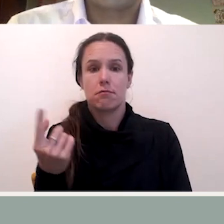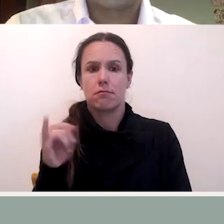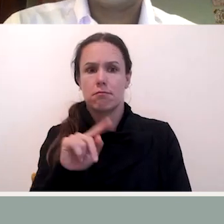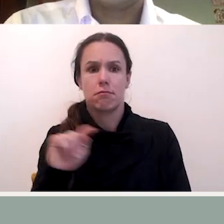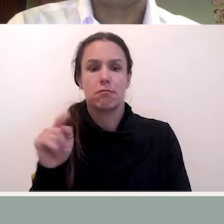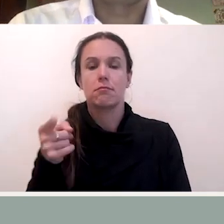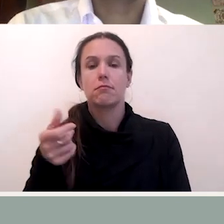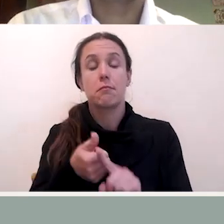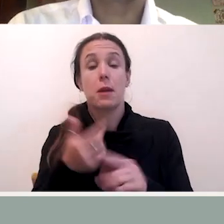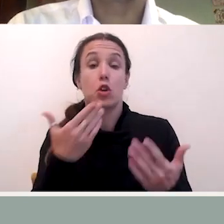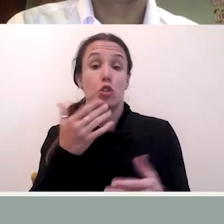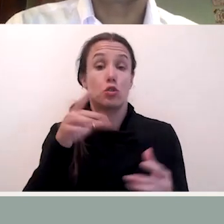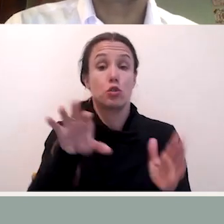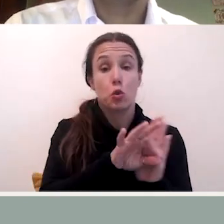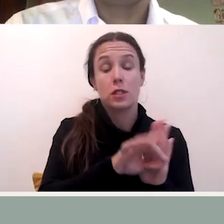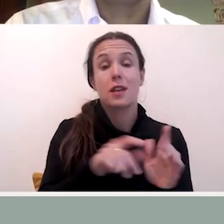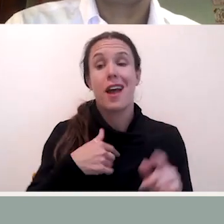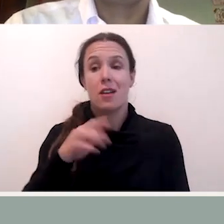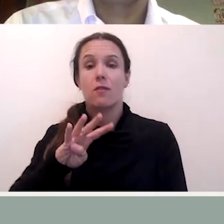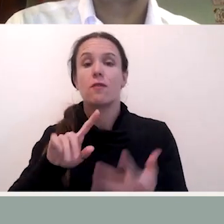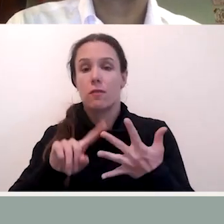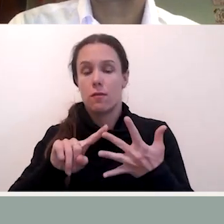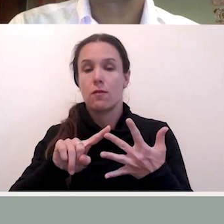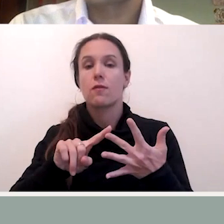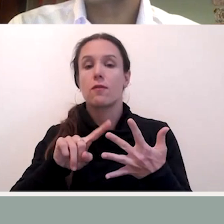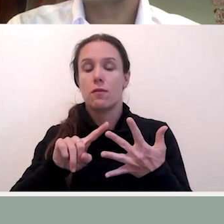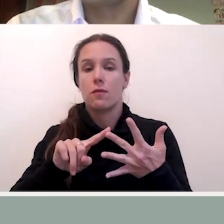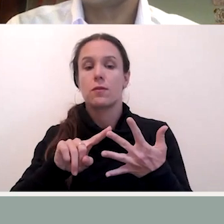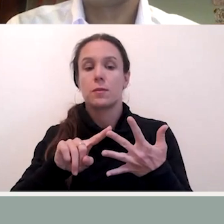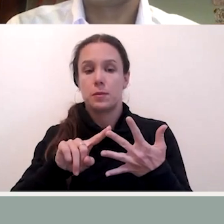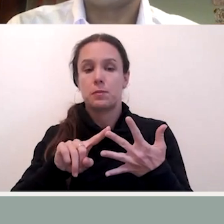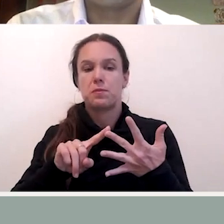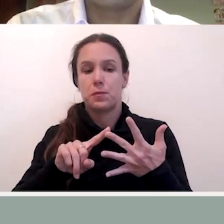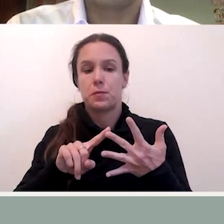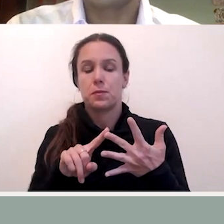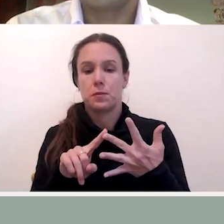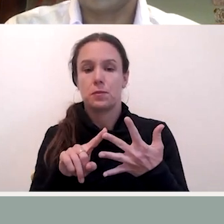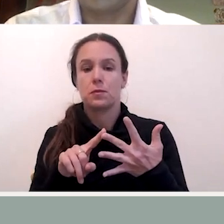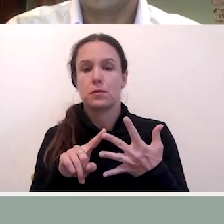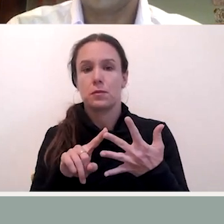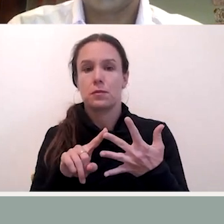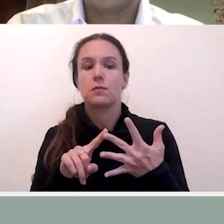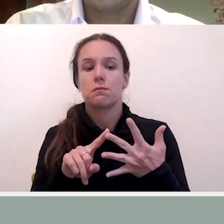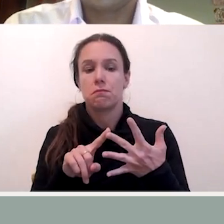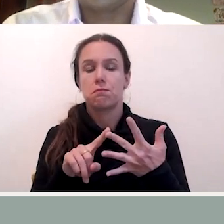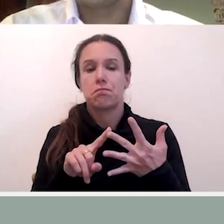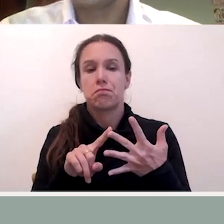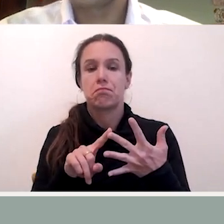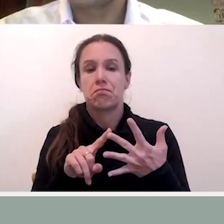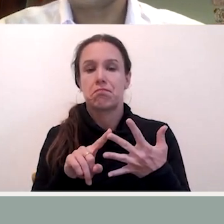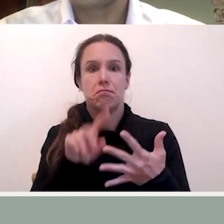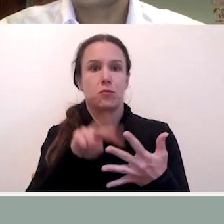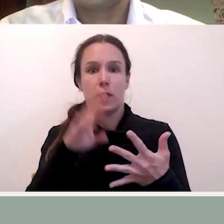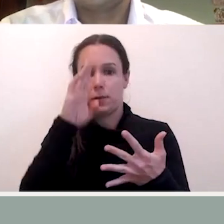choice. There was a 43% risk reduction of progression or death with ribociclib versus placebo, and